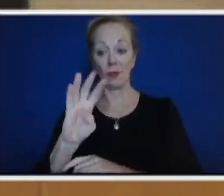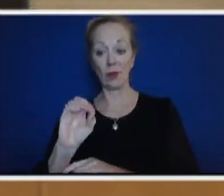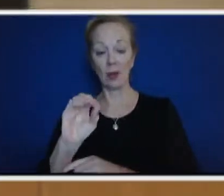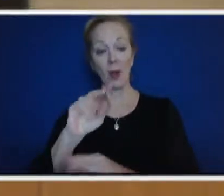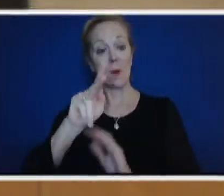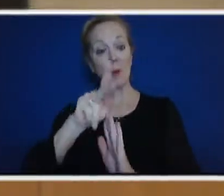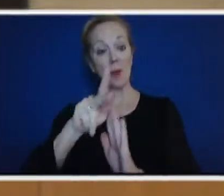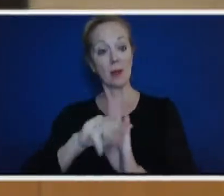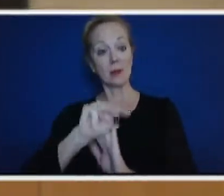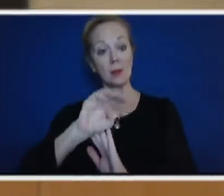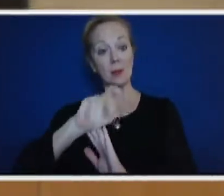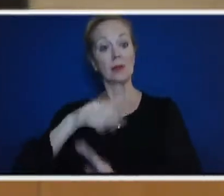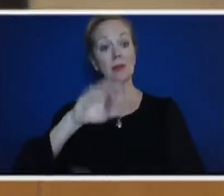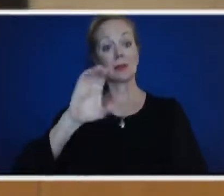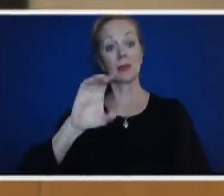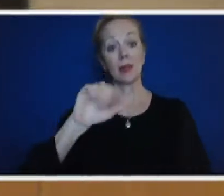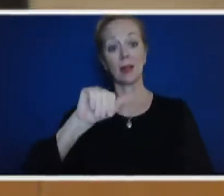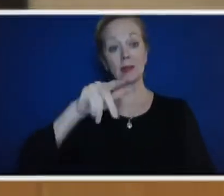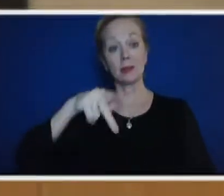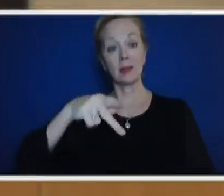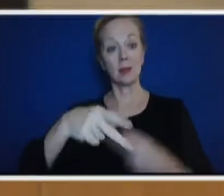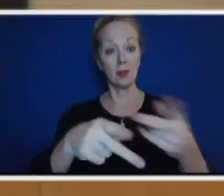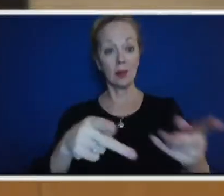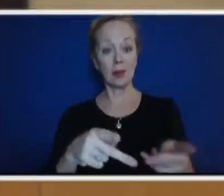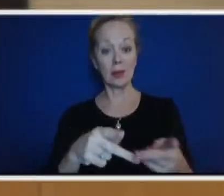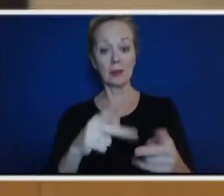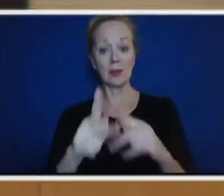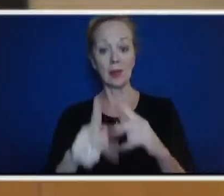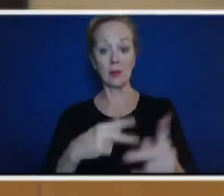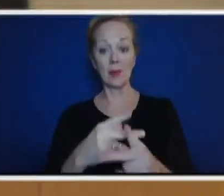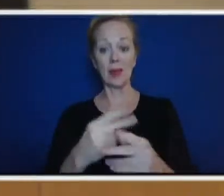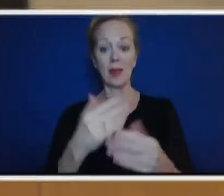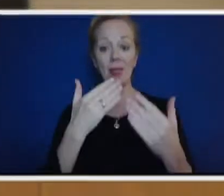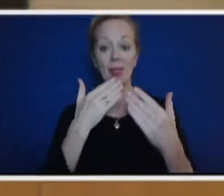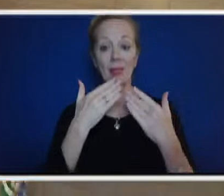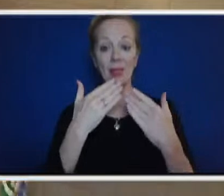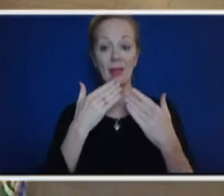and CAC place type. Thank you for your time.